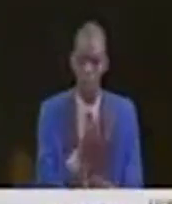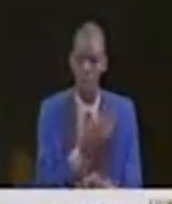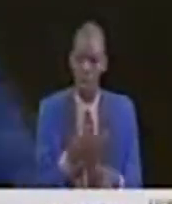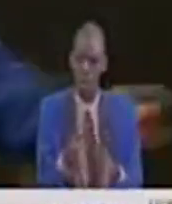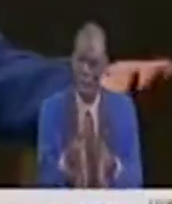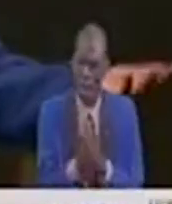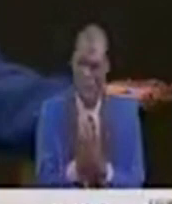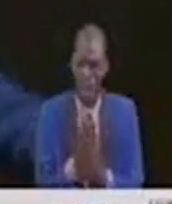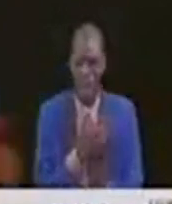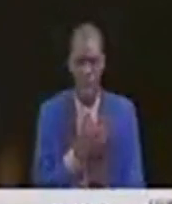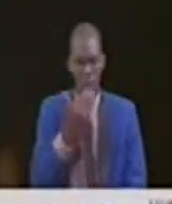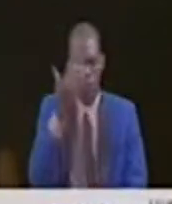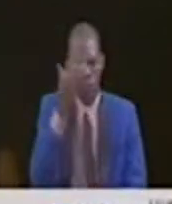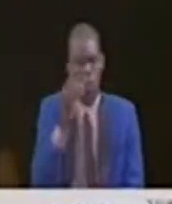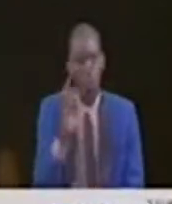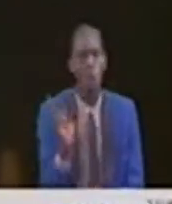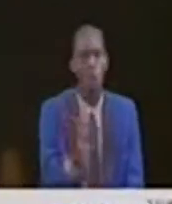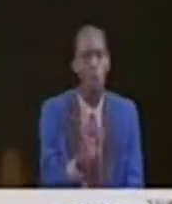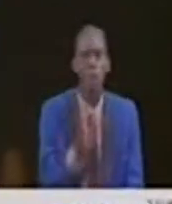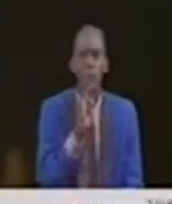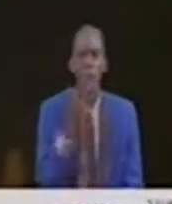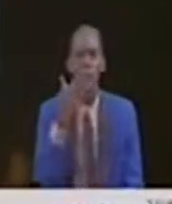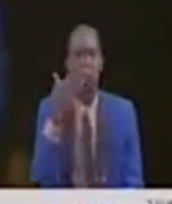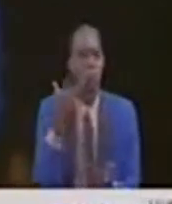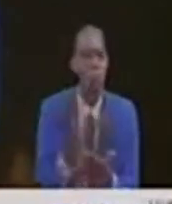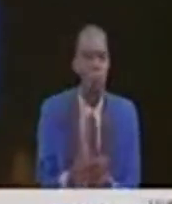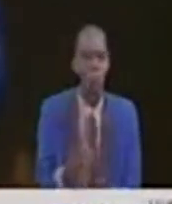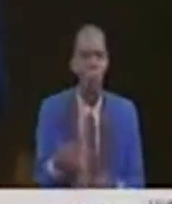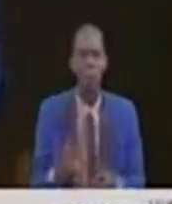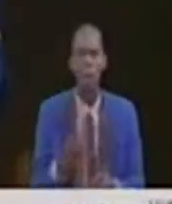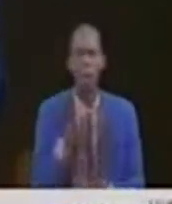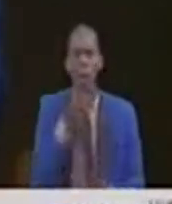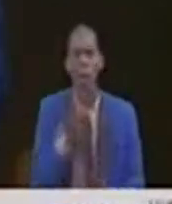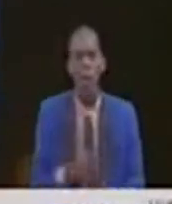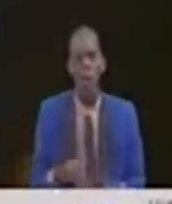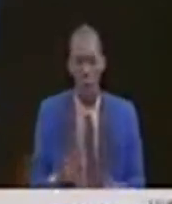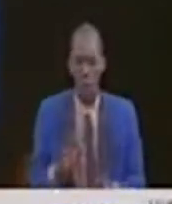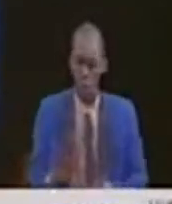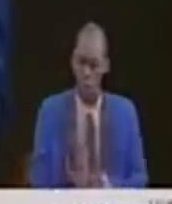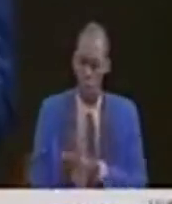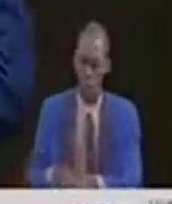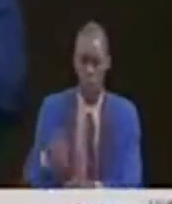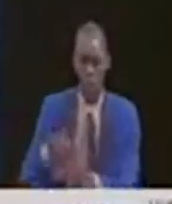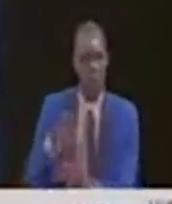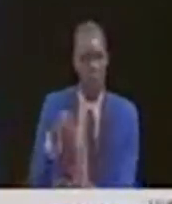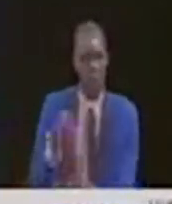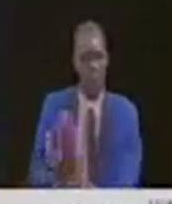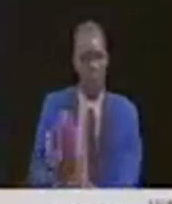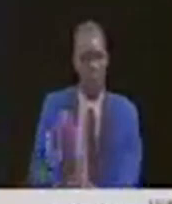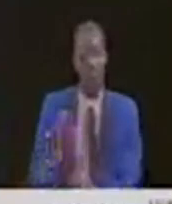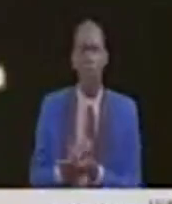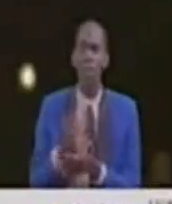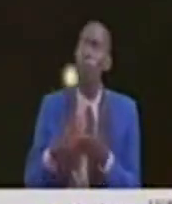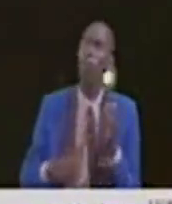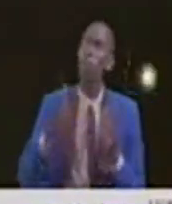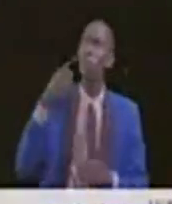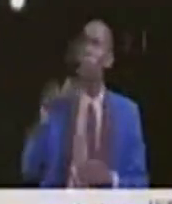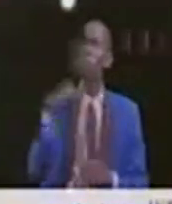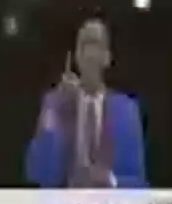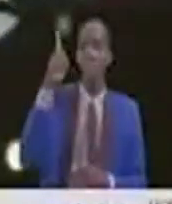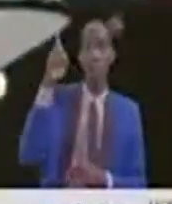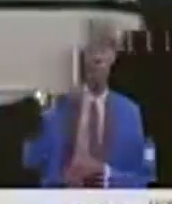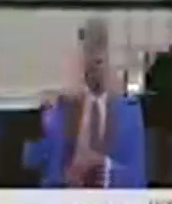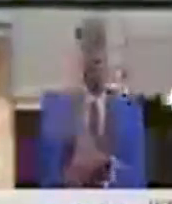good way, the old way, and walk ye in it? The same God that calls us to walk in the right